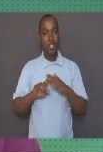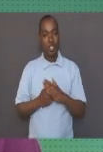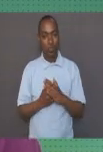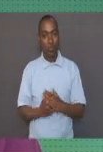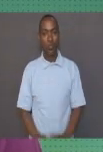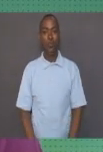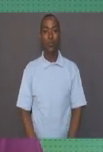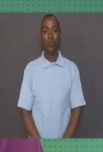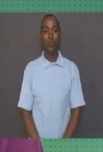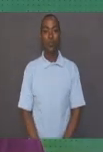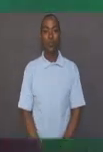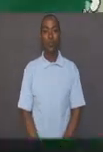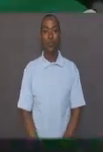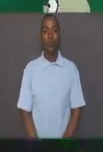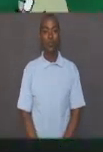now.